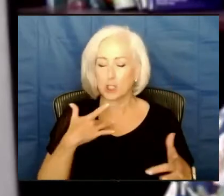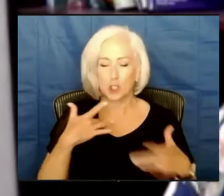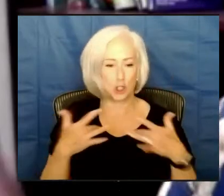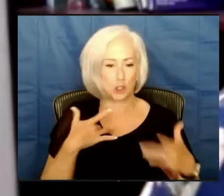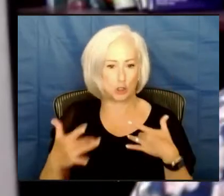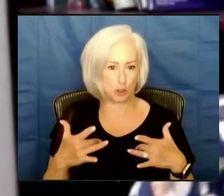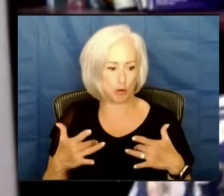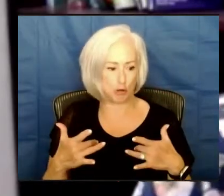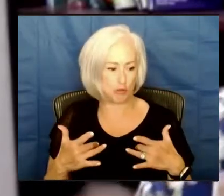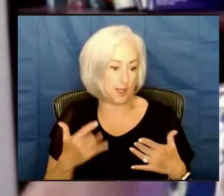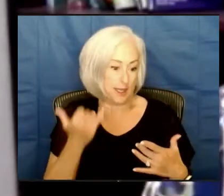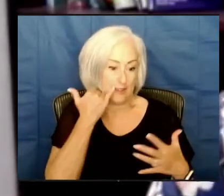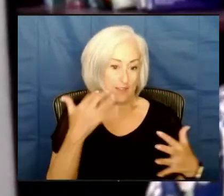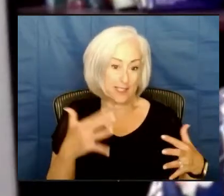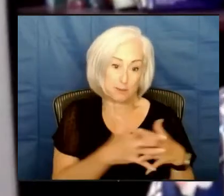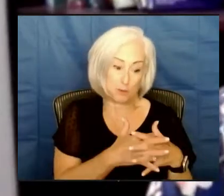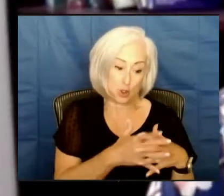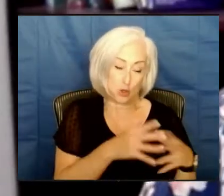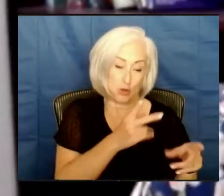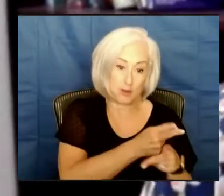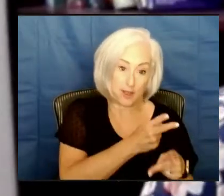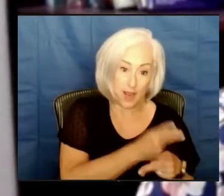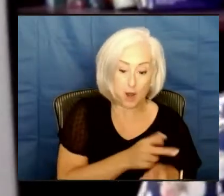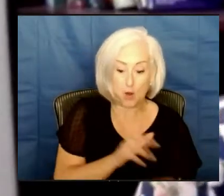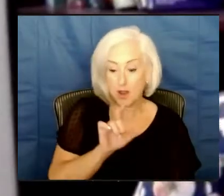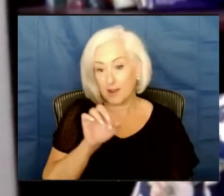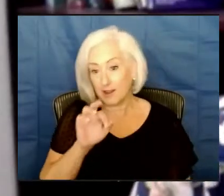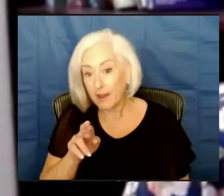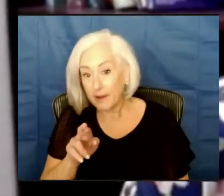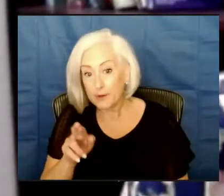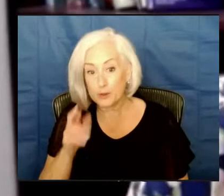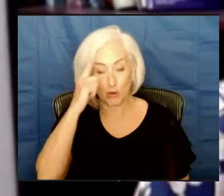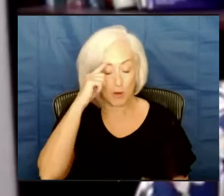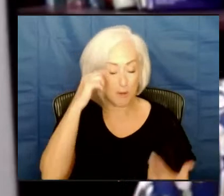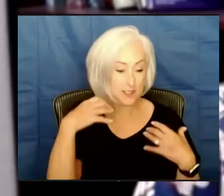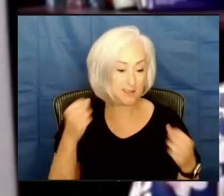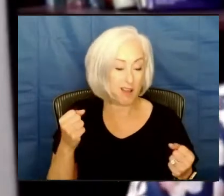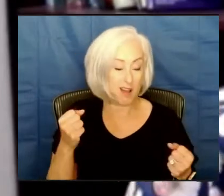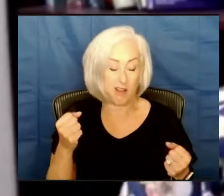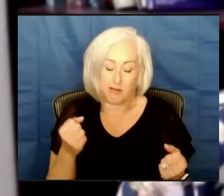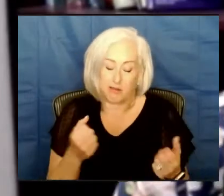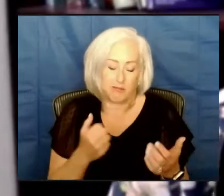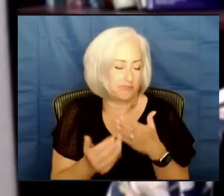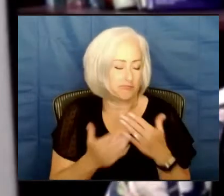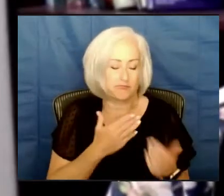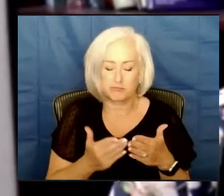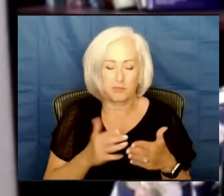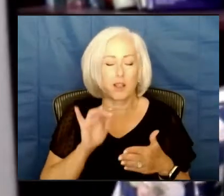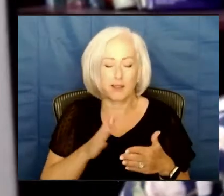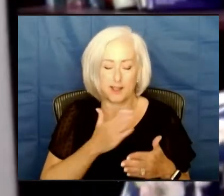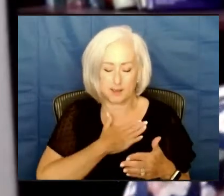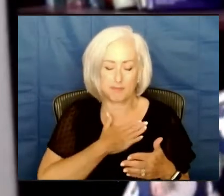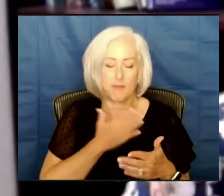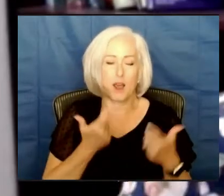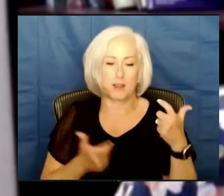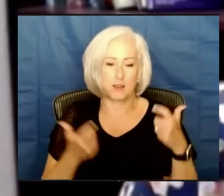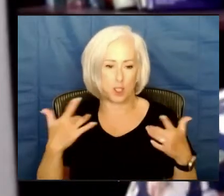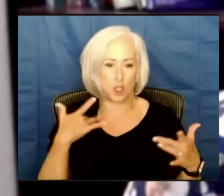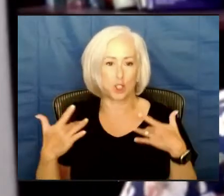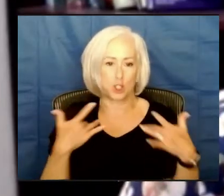maternal care, cancer, or mental health. So that's one of my biggest concerns, and something that I think, at